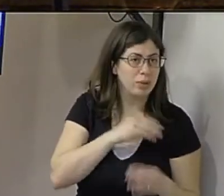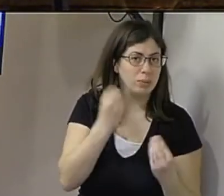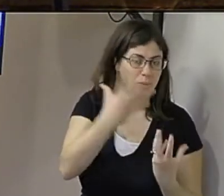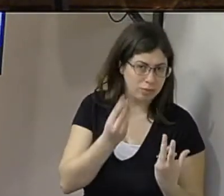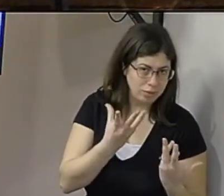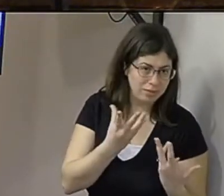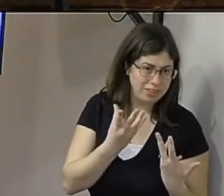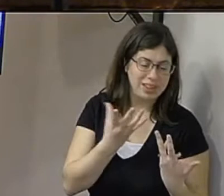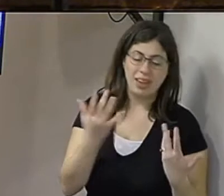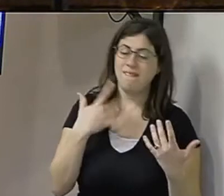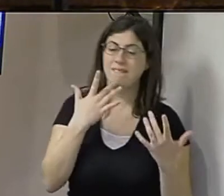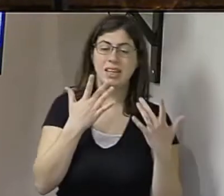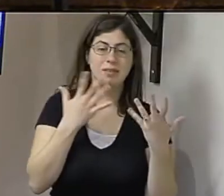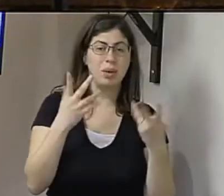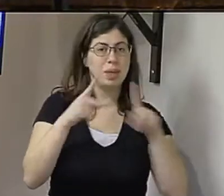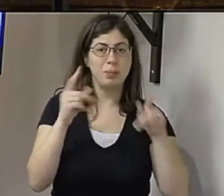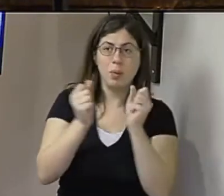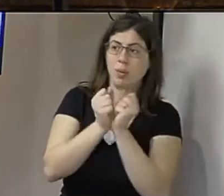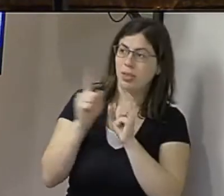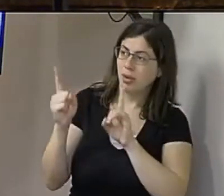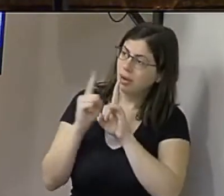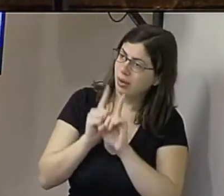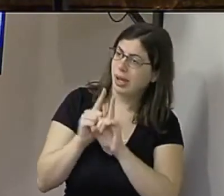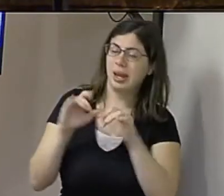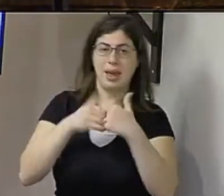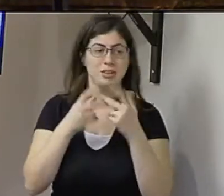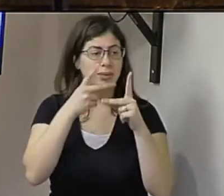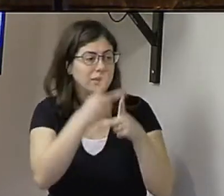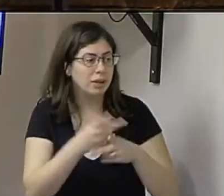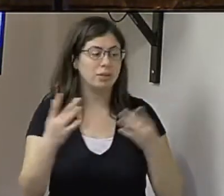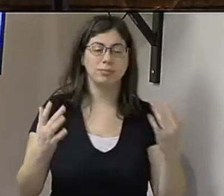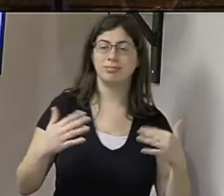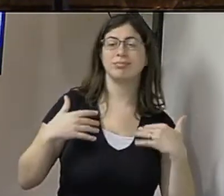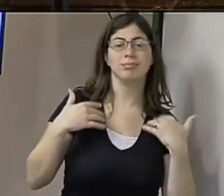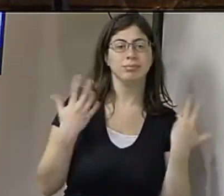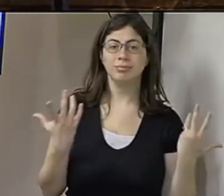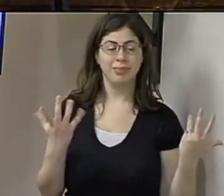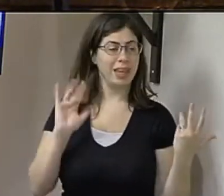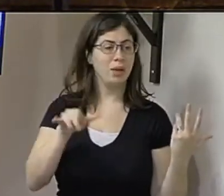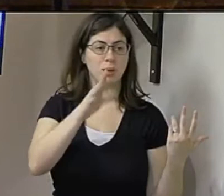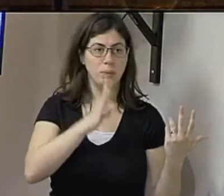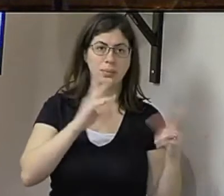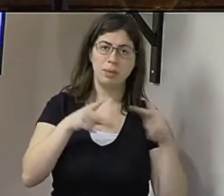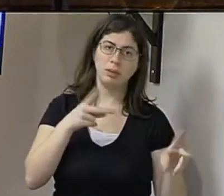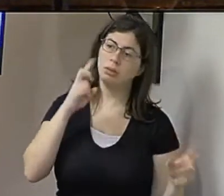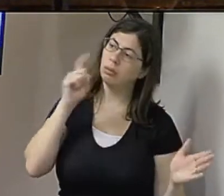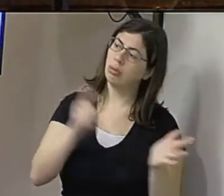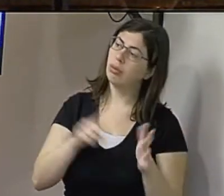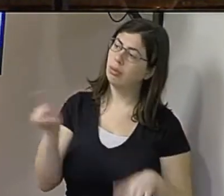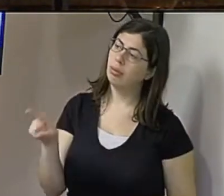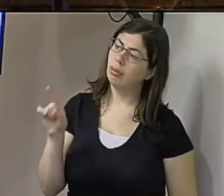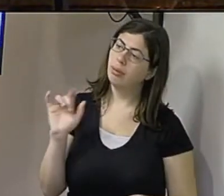she was finding favor with people. They were spending time with her, and the way that she was carrying herself, made her the kind of woman that people noticed. And they said,